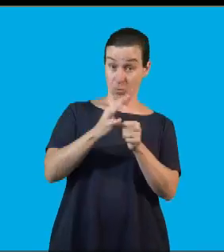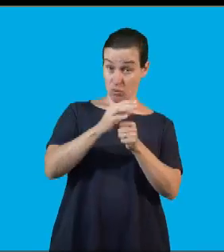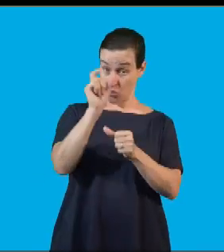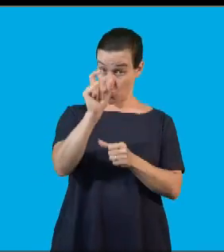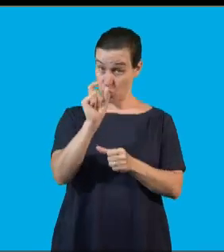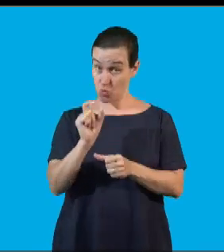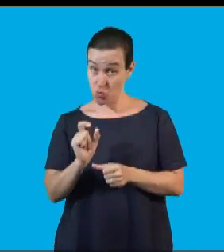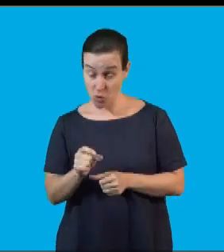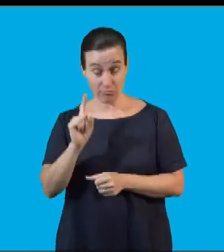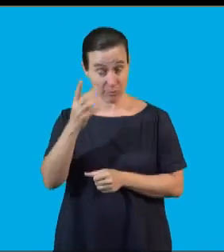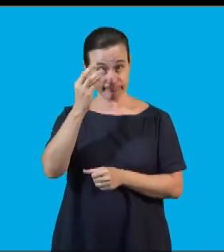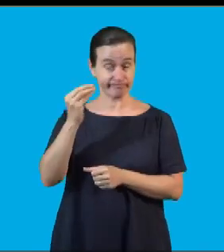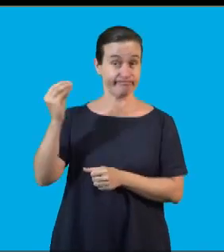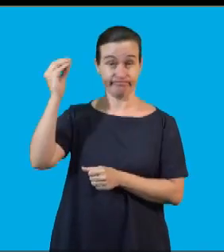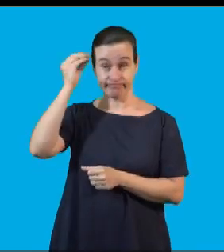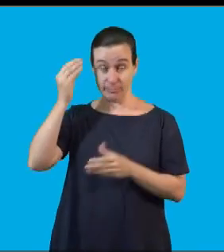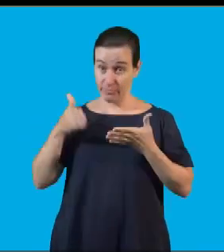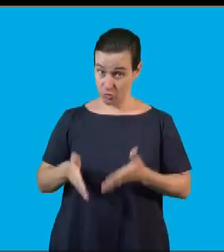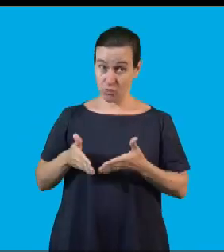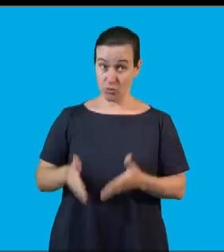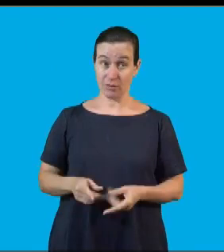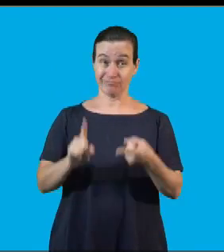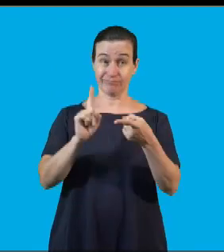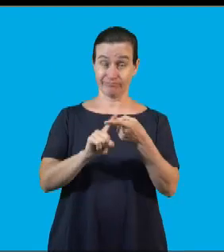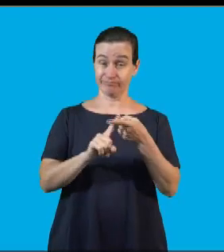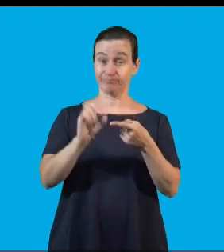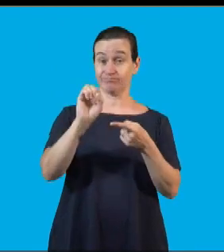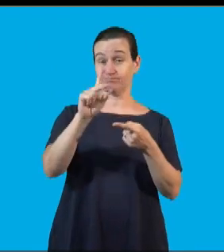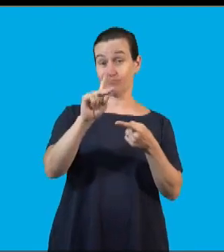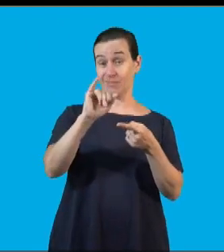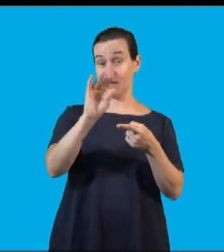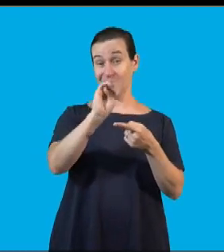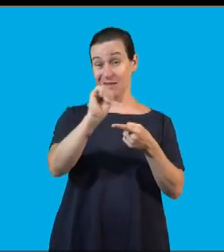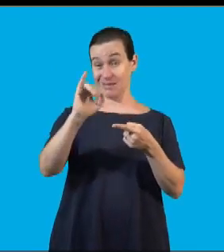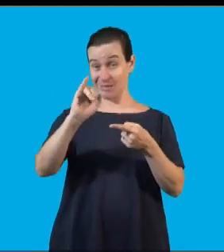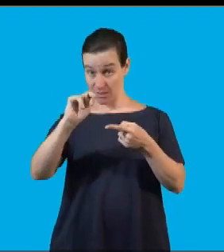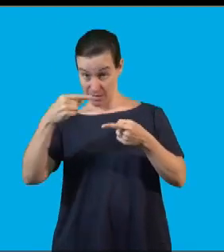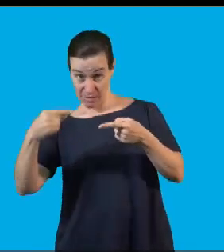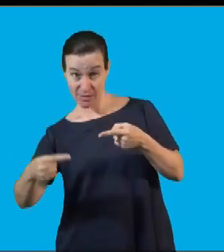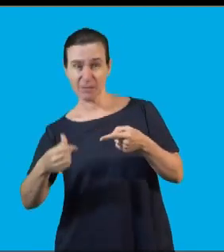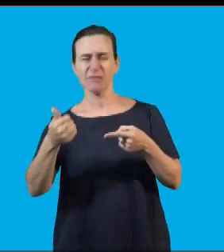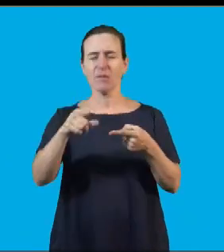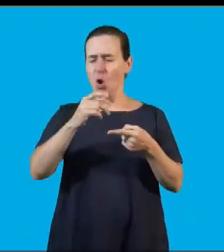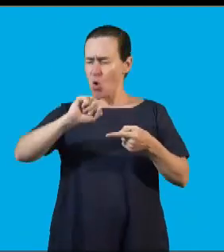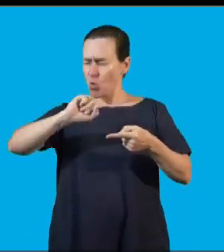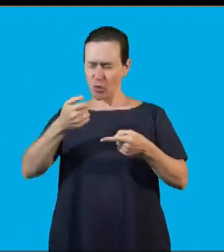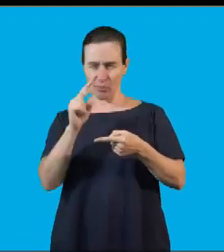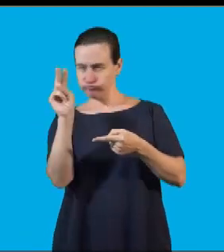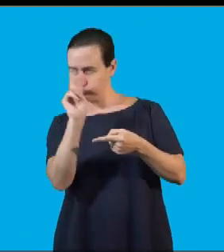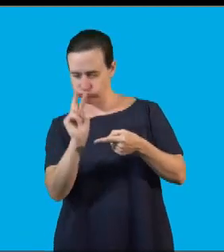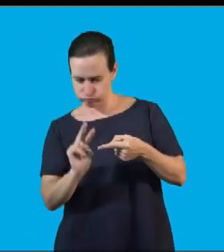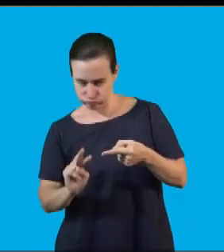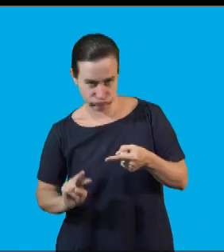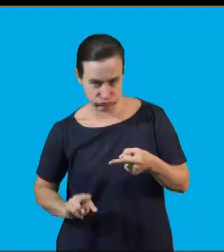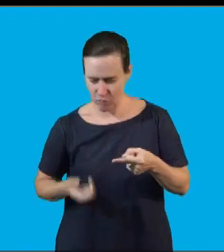Key words and language that you should keep in mind while we're going through the lesson consist of the following. Skimming, which is a